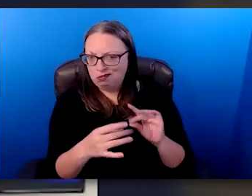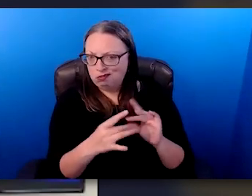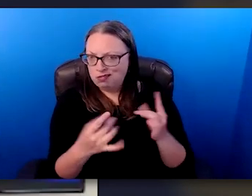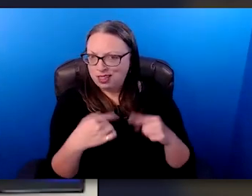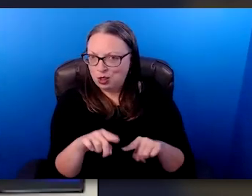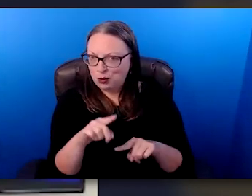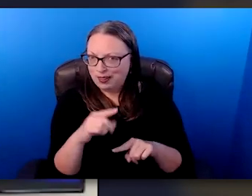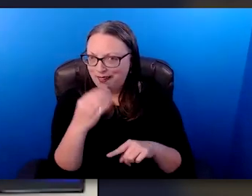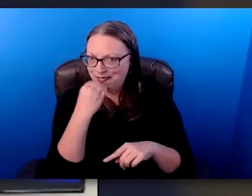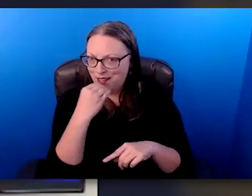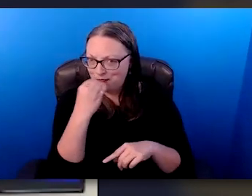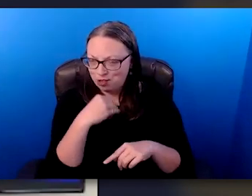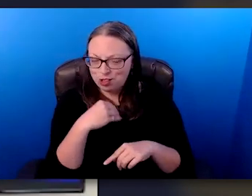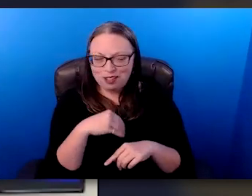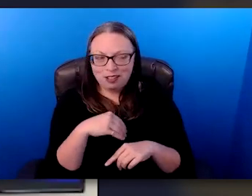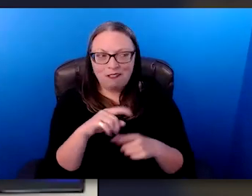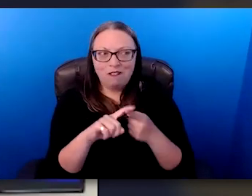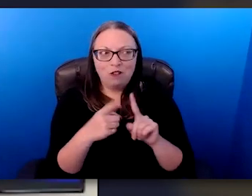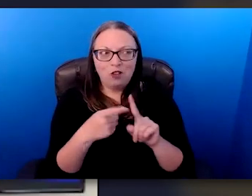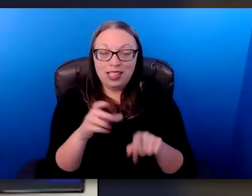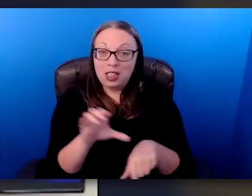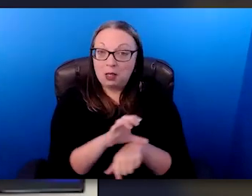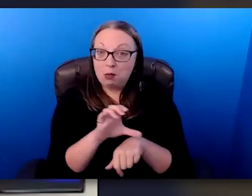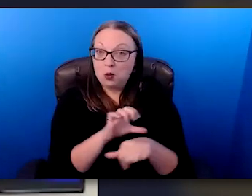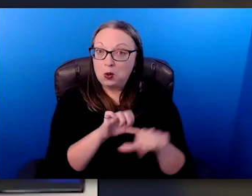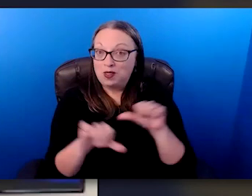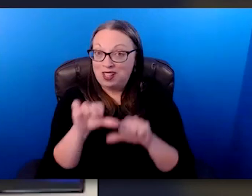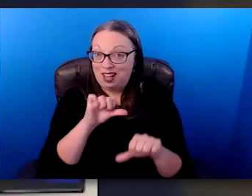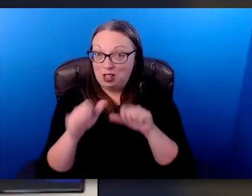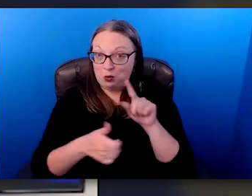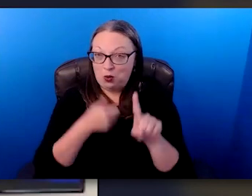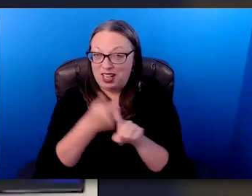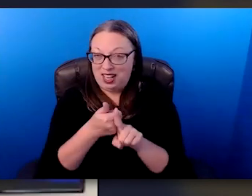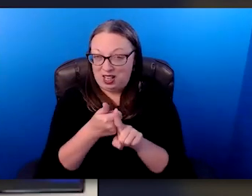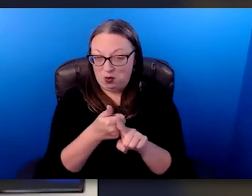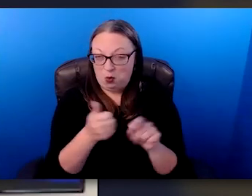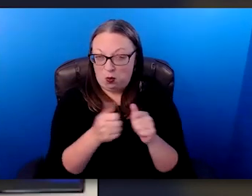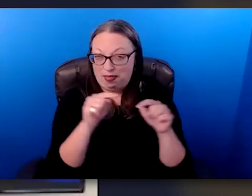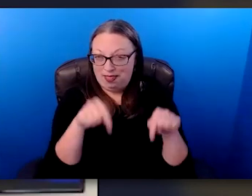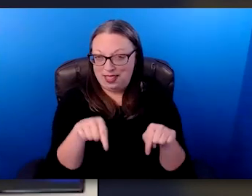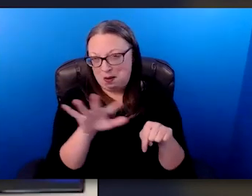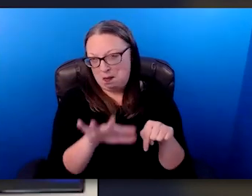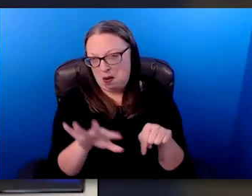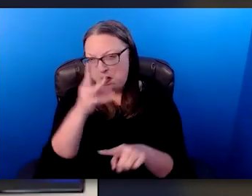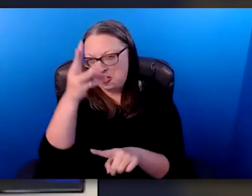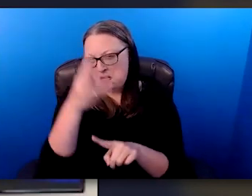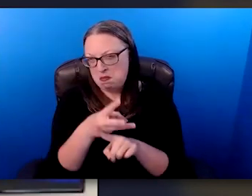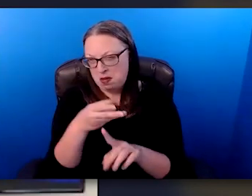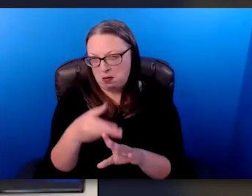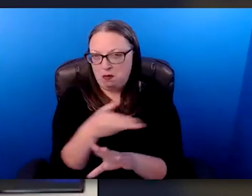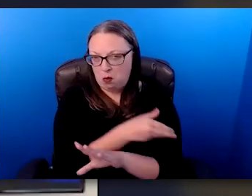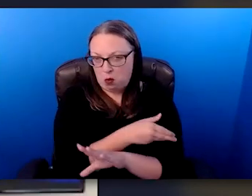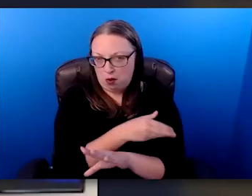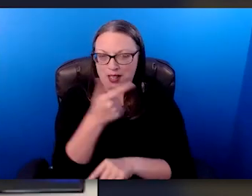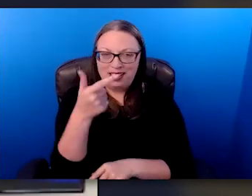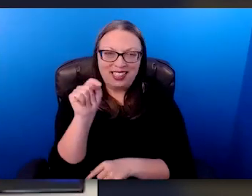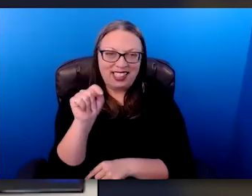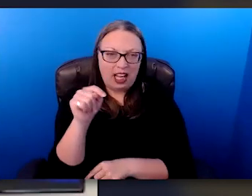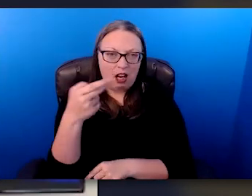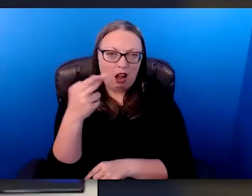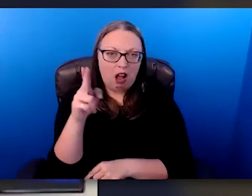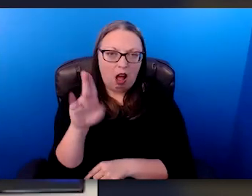in computer science got hit with this about 6 months before everybody else because GitHub Copilot came